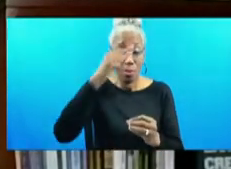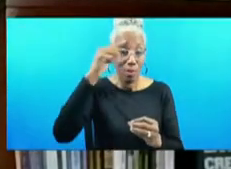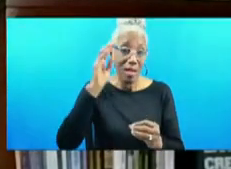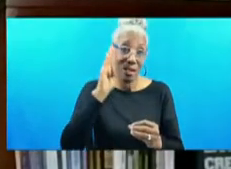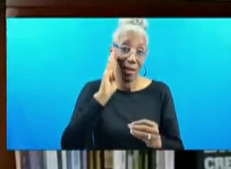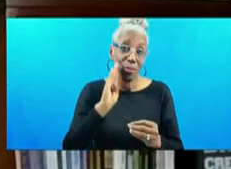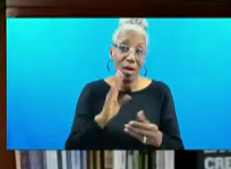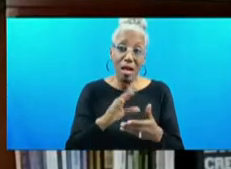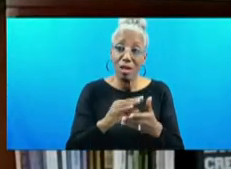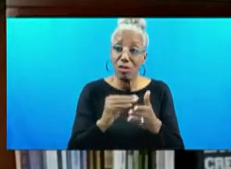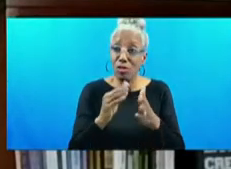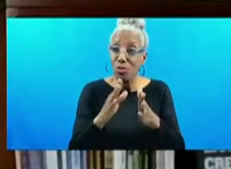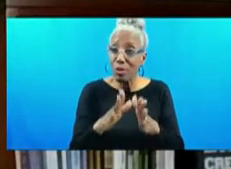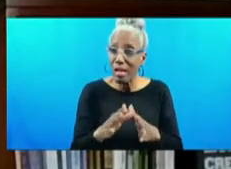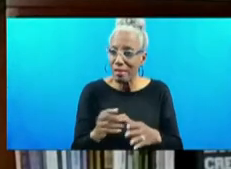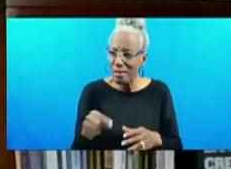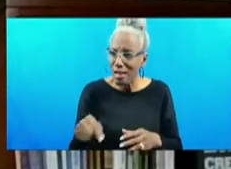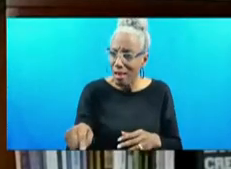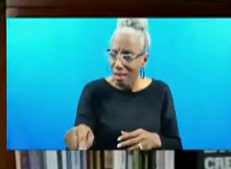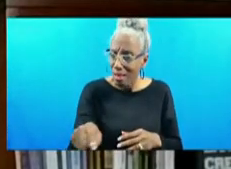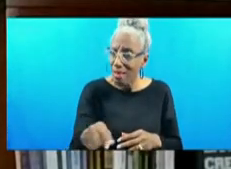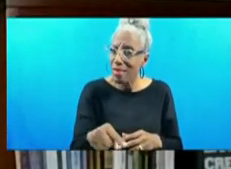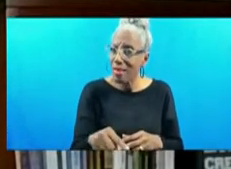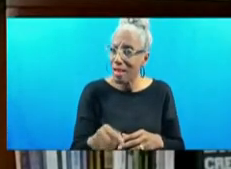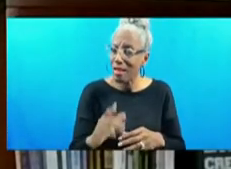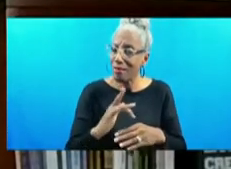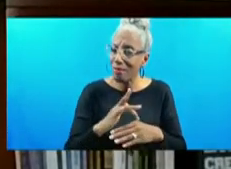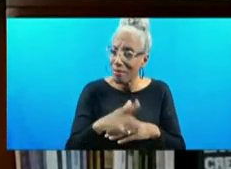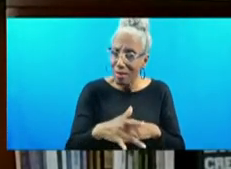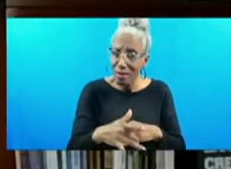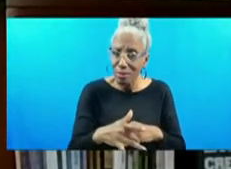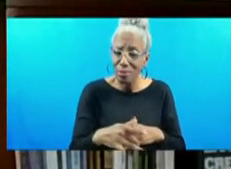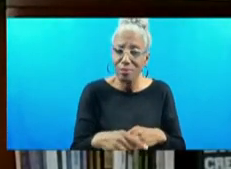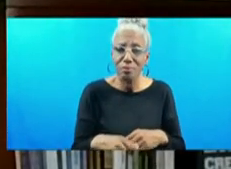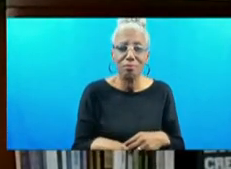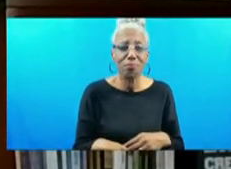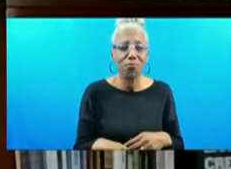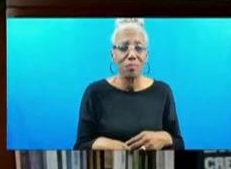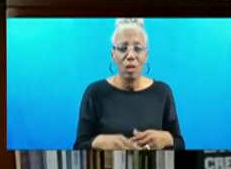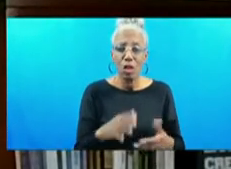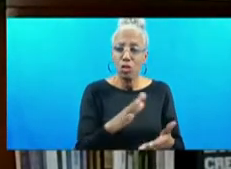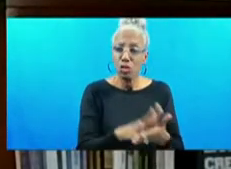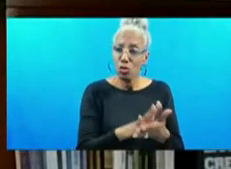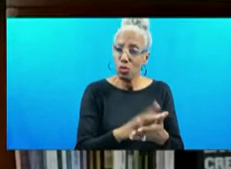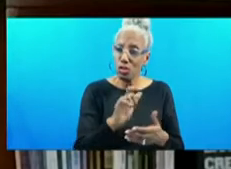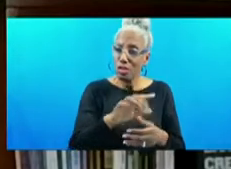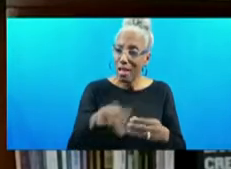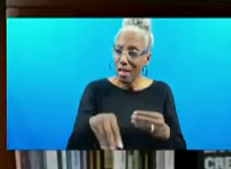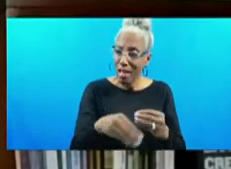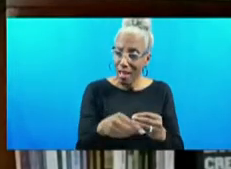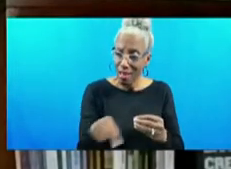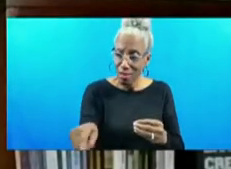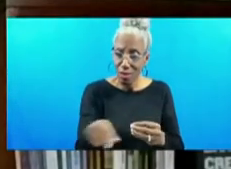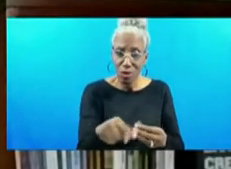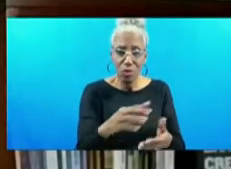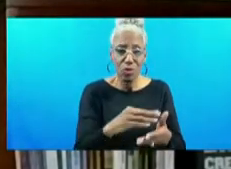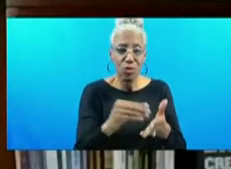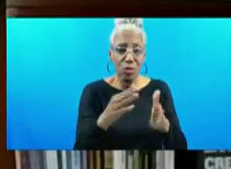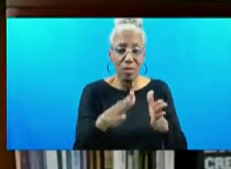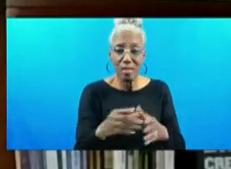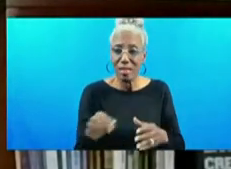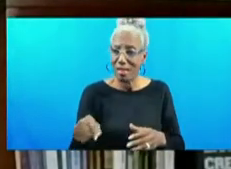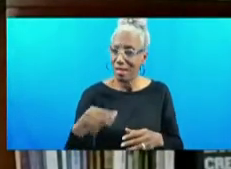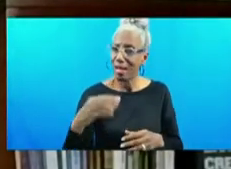says schools are then allowed to add more students whom they believe would benefit from the program versus putting caps on those programs. And this is